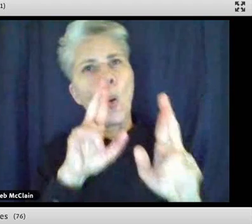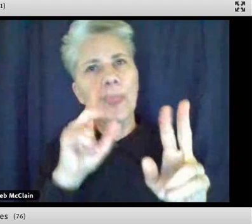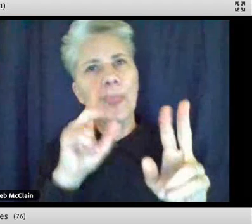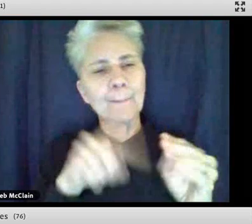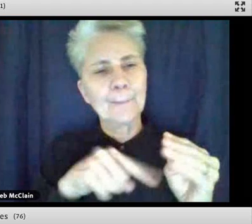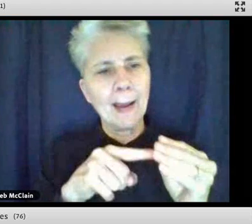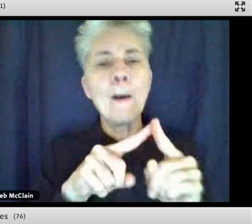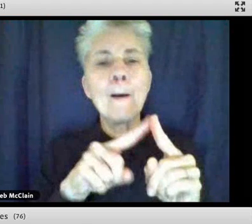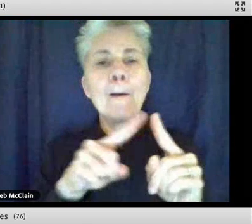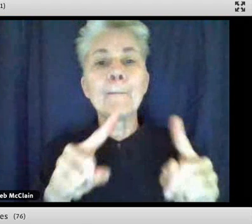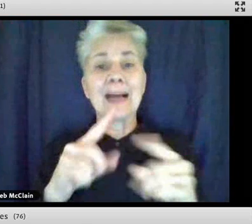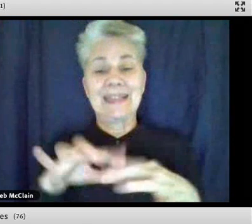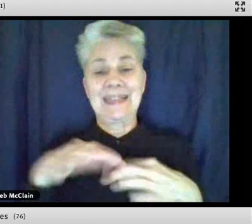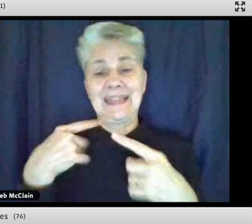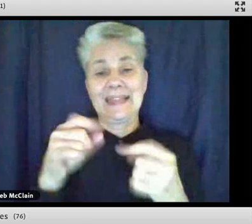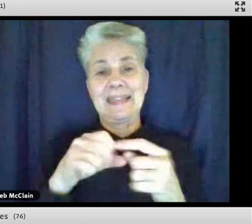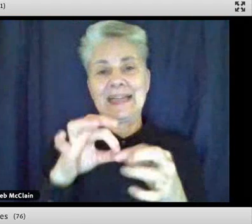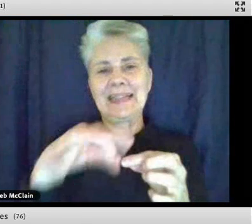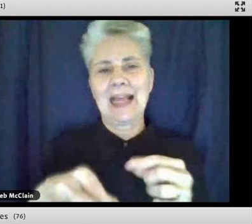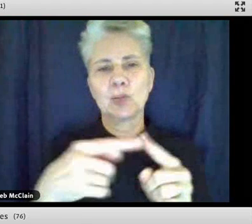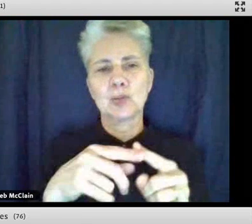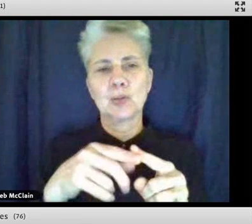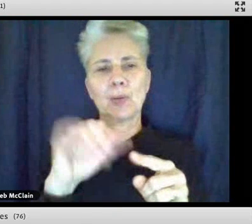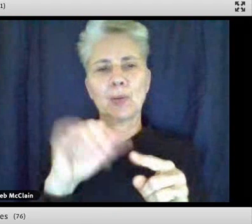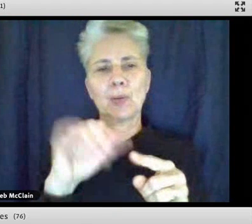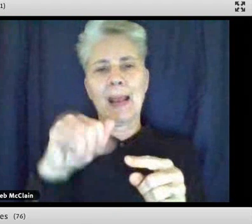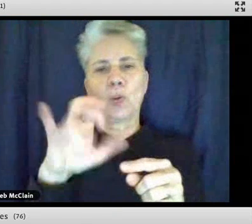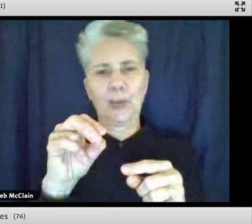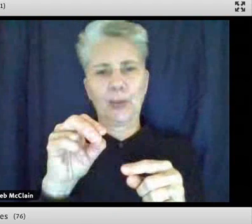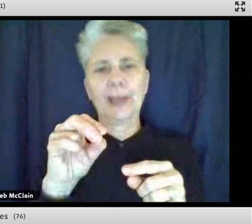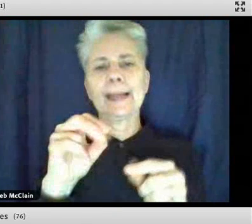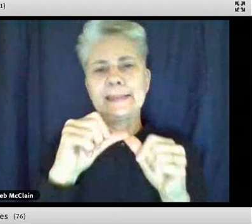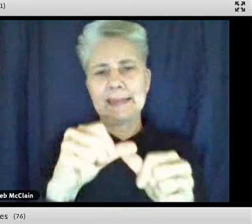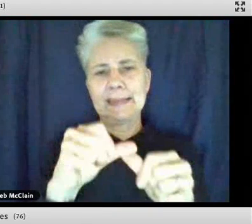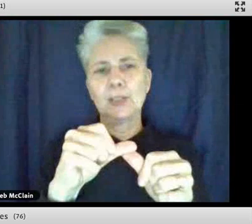about. But he has since extended it to the 30th of April.